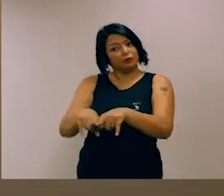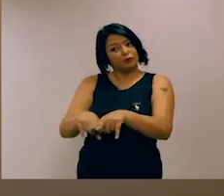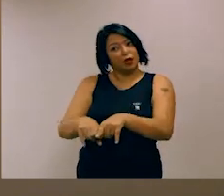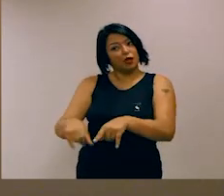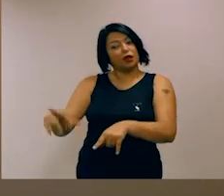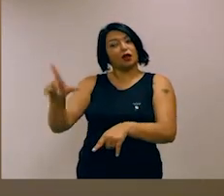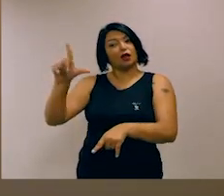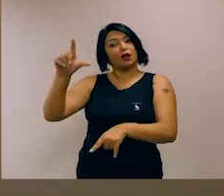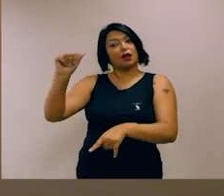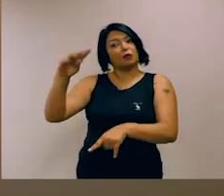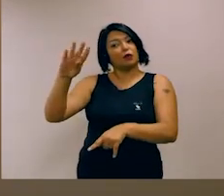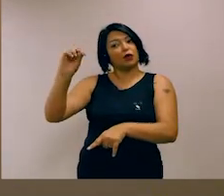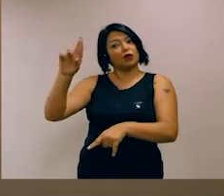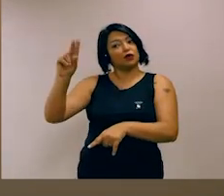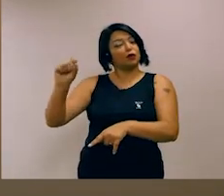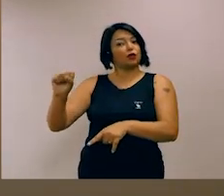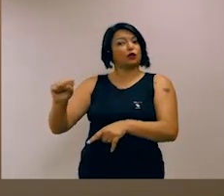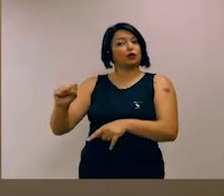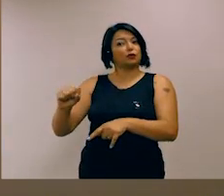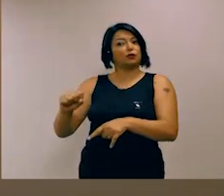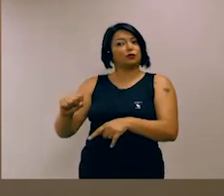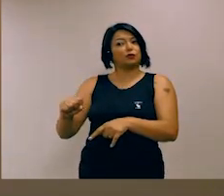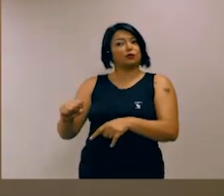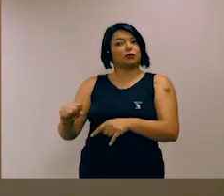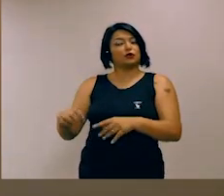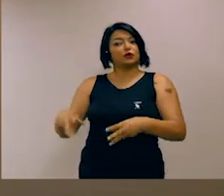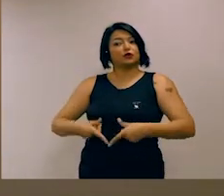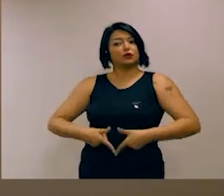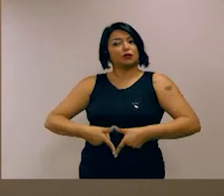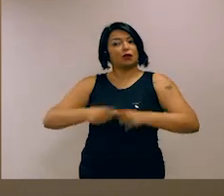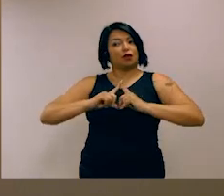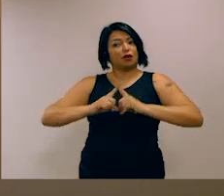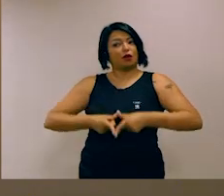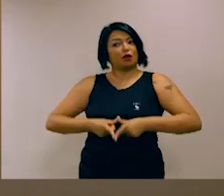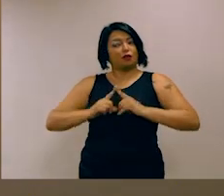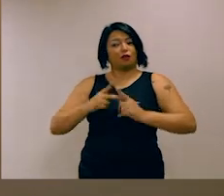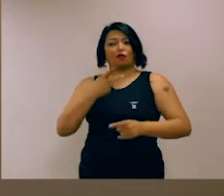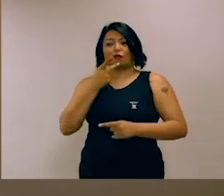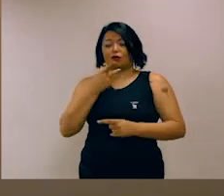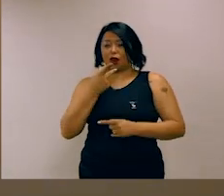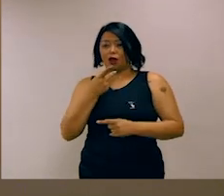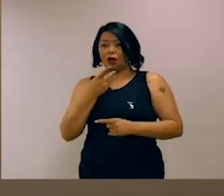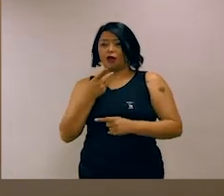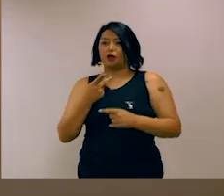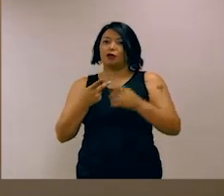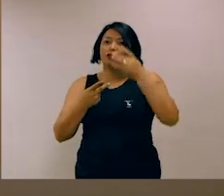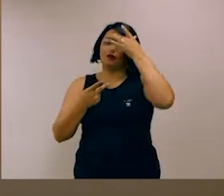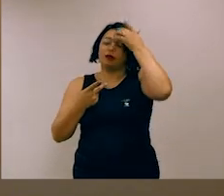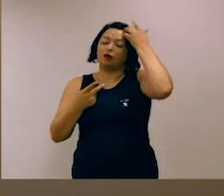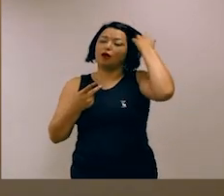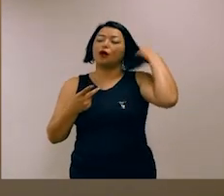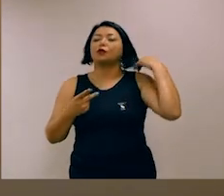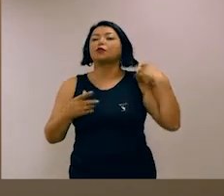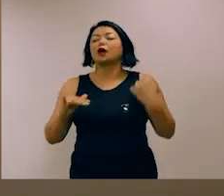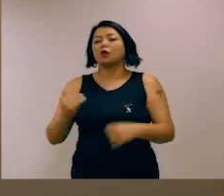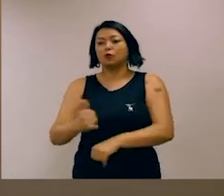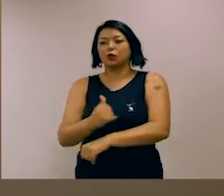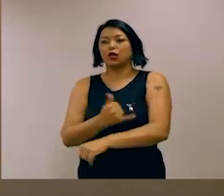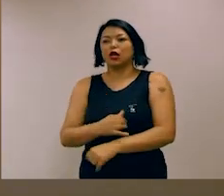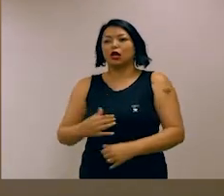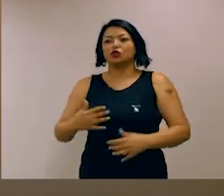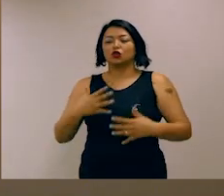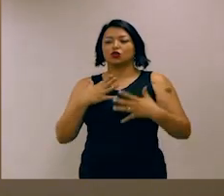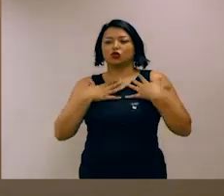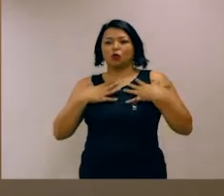the dam breaking in Brumadinho, and also the Caima laboratory from Israel. They're going to talk about